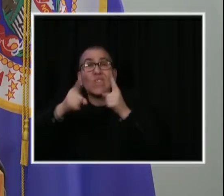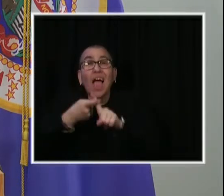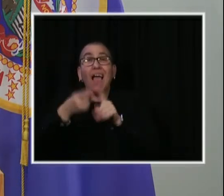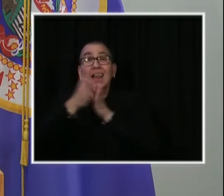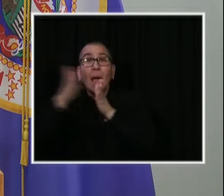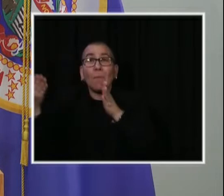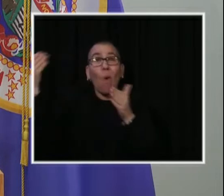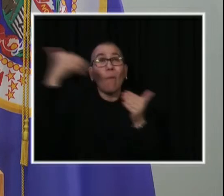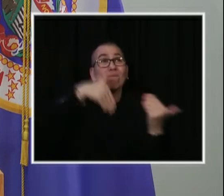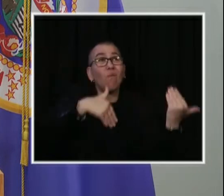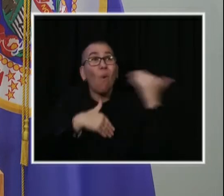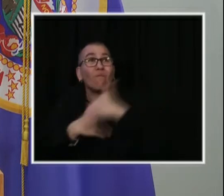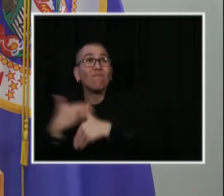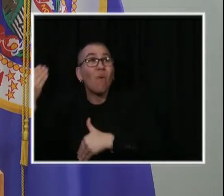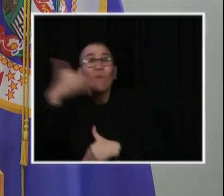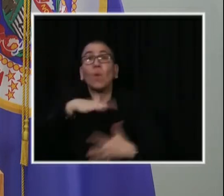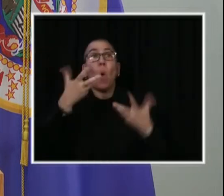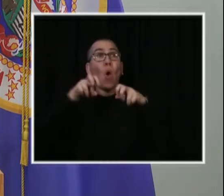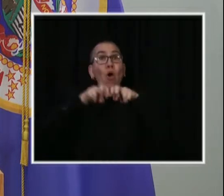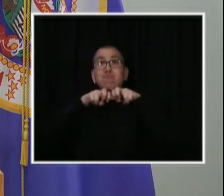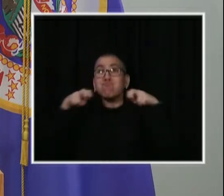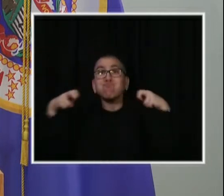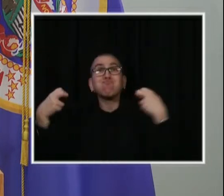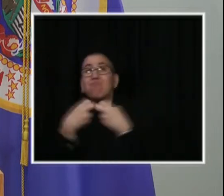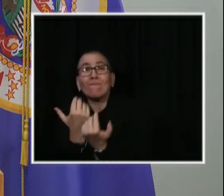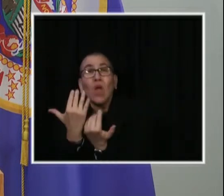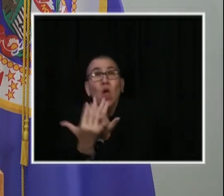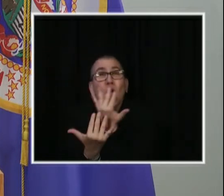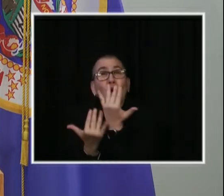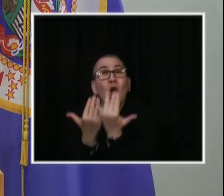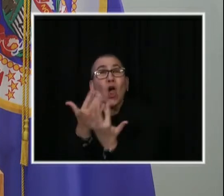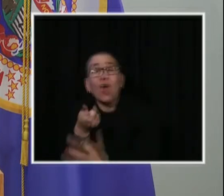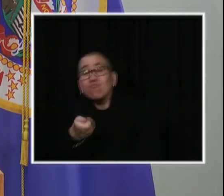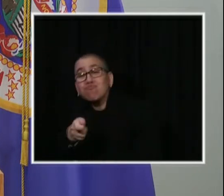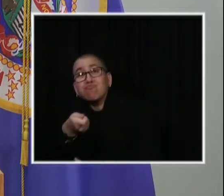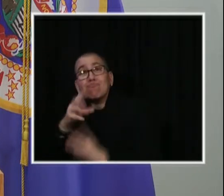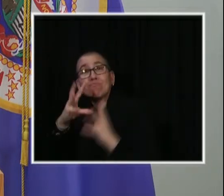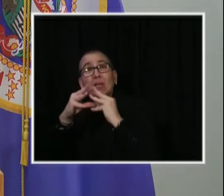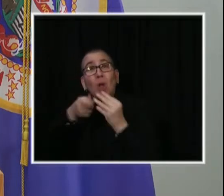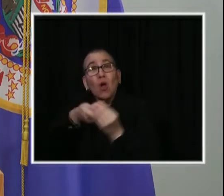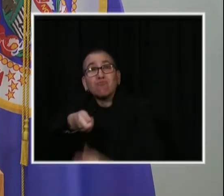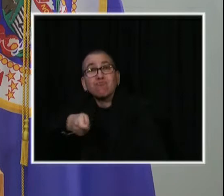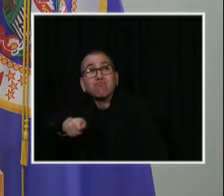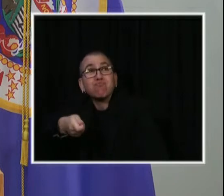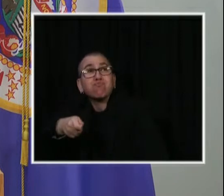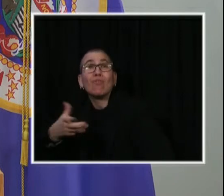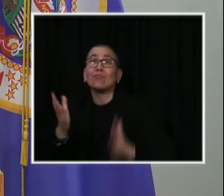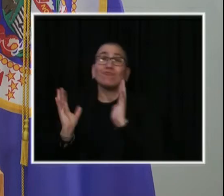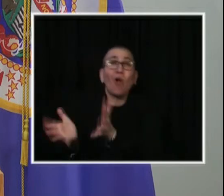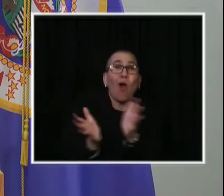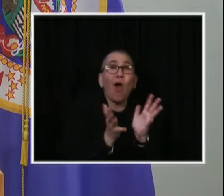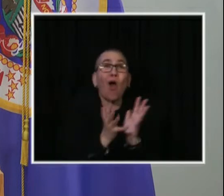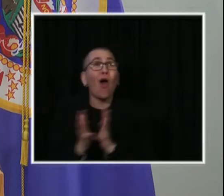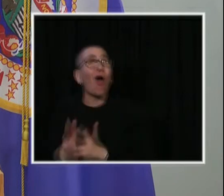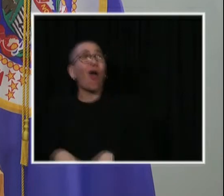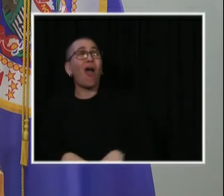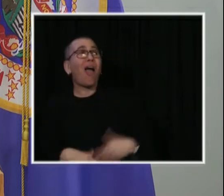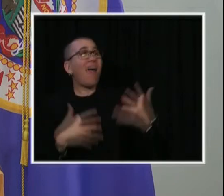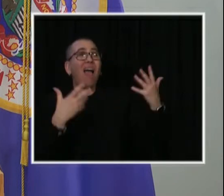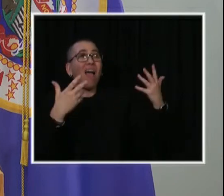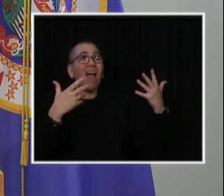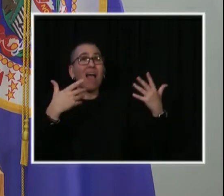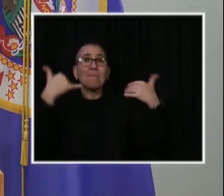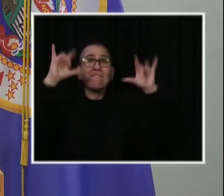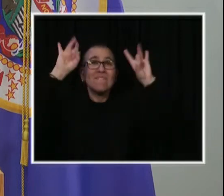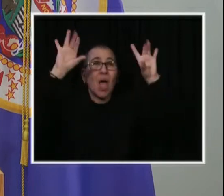fire, thinking about what this last year meant and how we came together. We've got this thing, Minnesota. You've heard it so